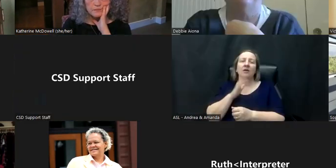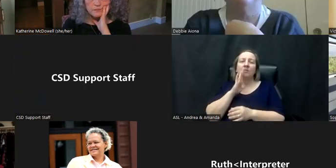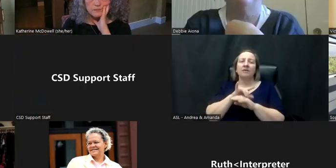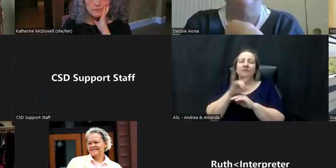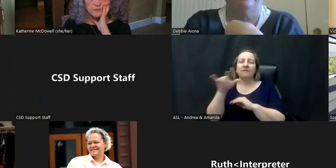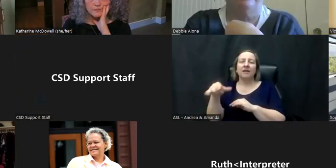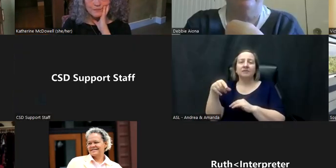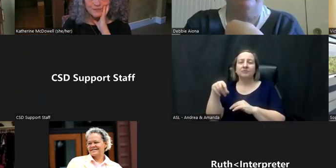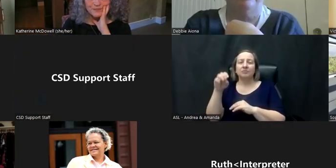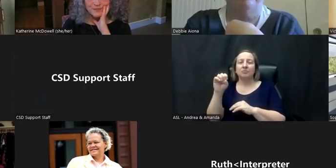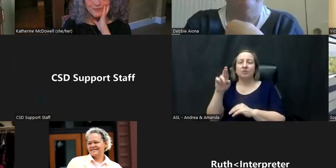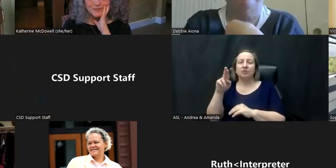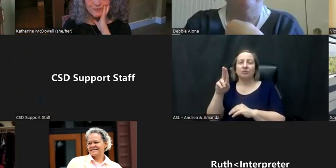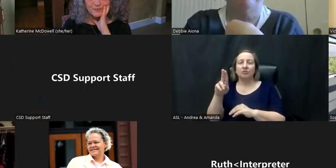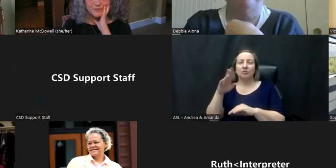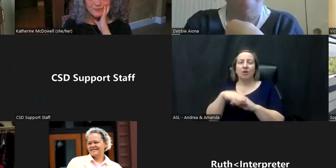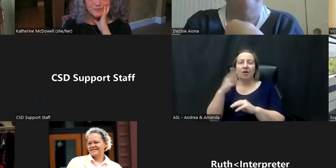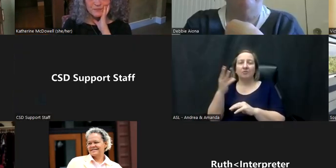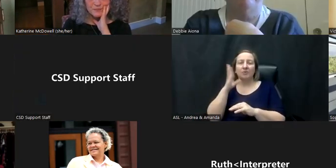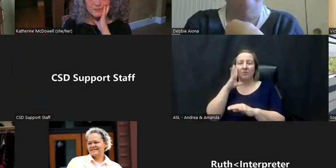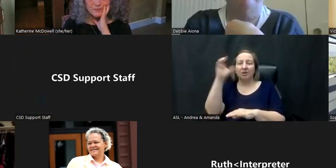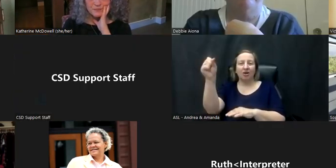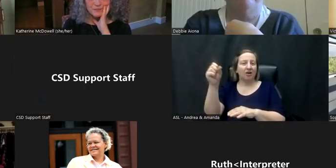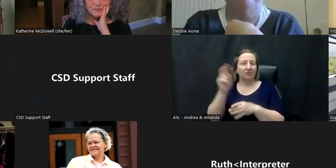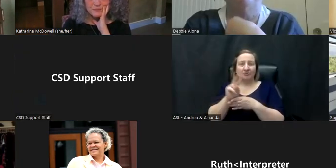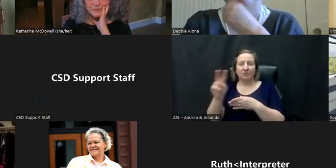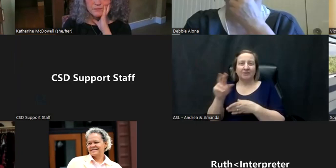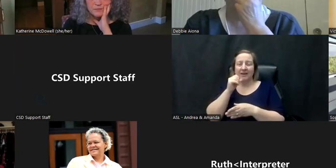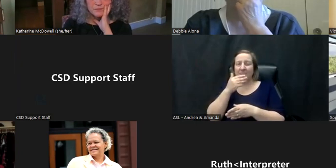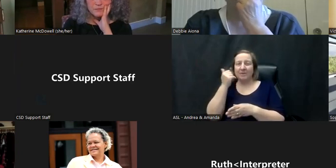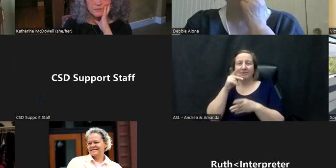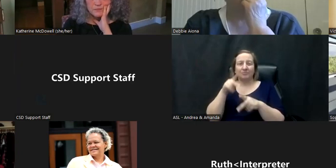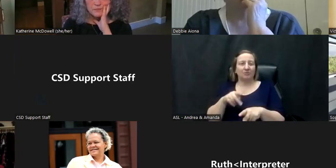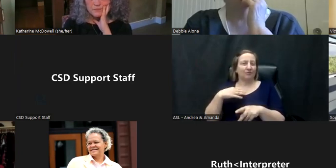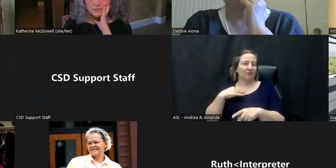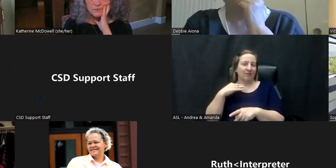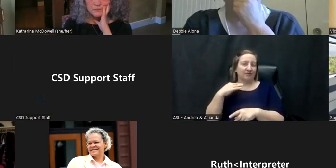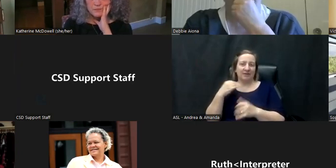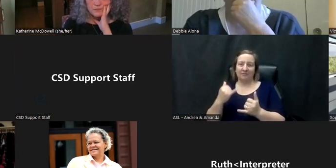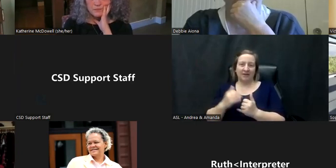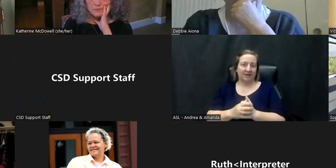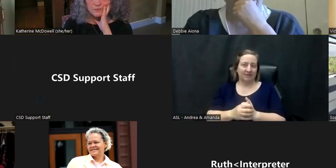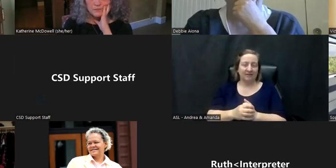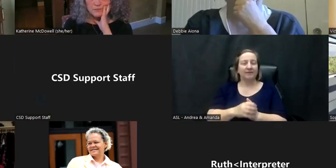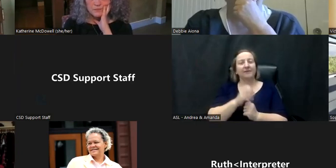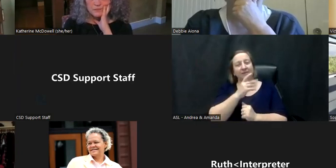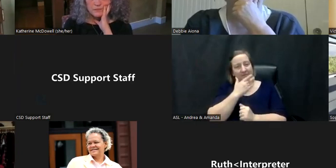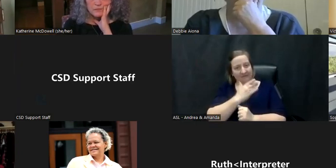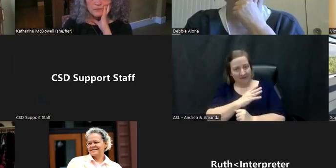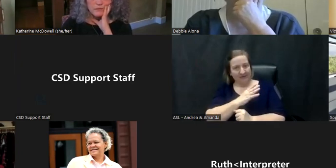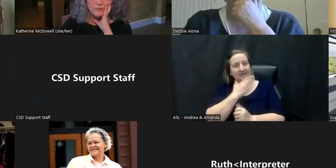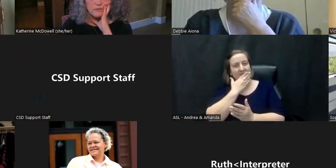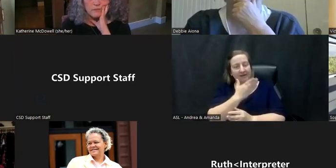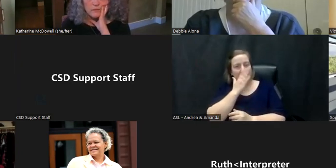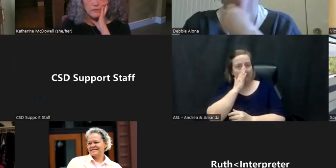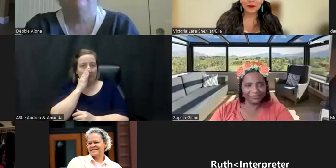Peru on Wednesday and I'm gonna be gone for 2 weeks. So I'm probably not a good person to volunteer for that right now. That's fine. Thank you.